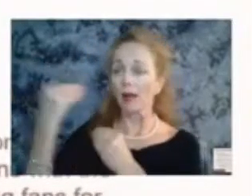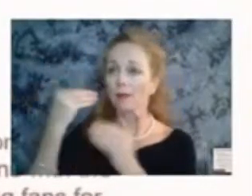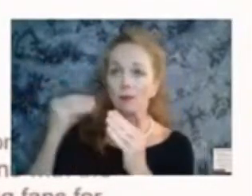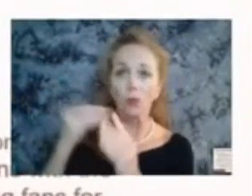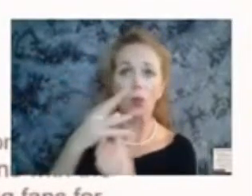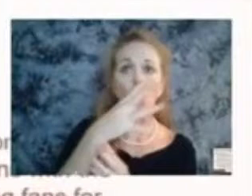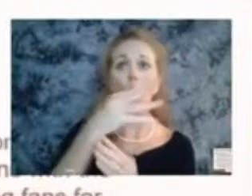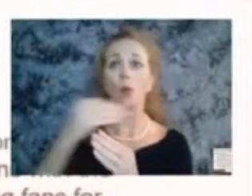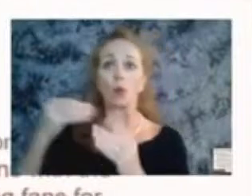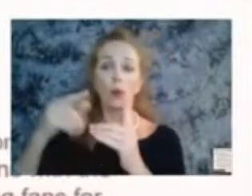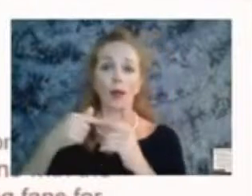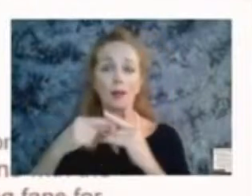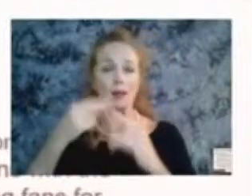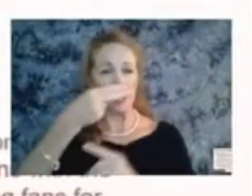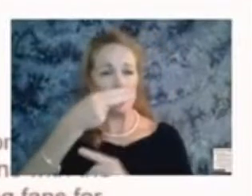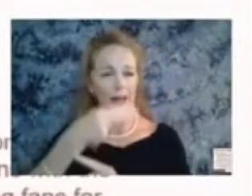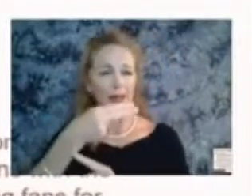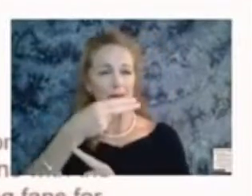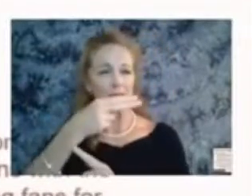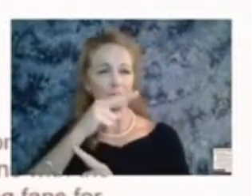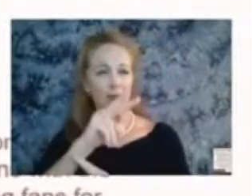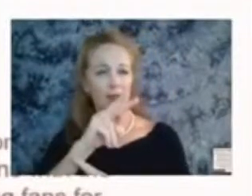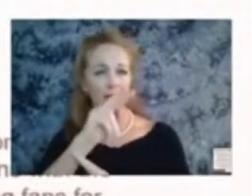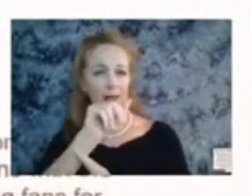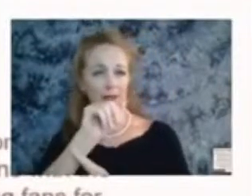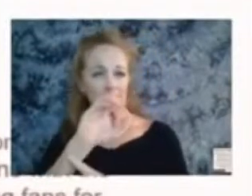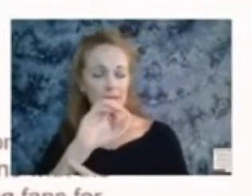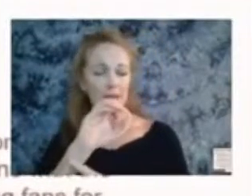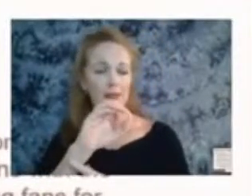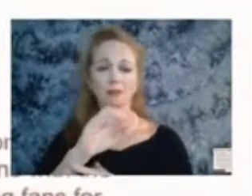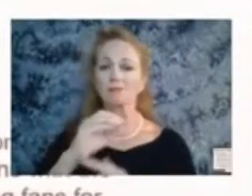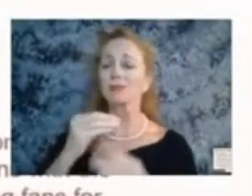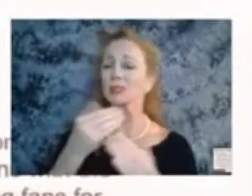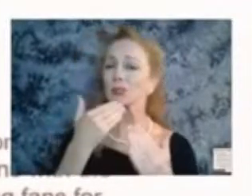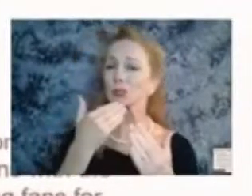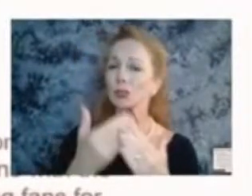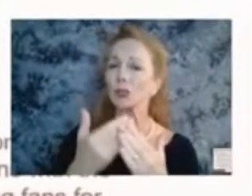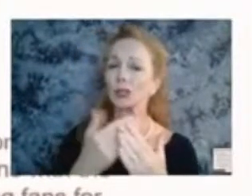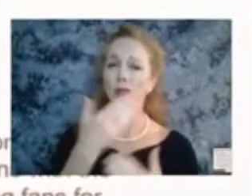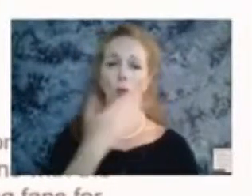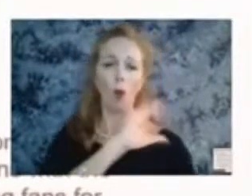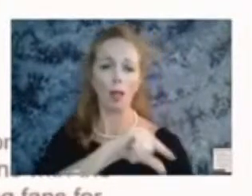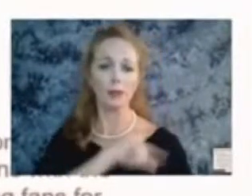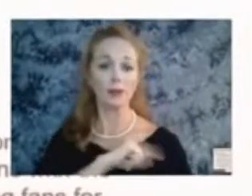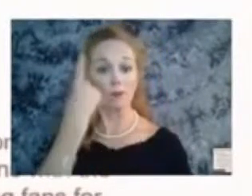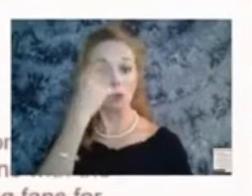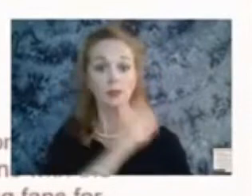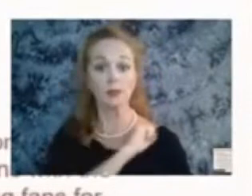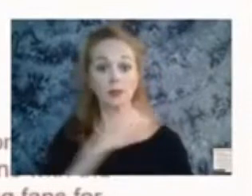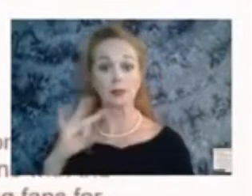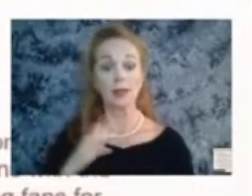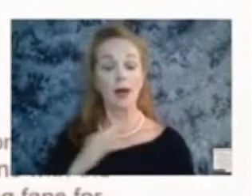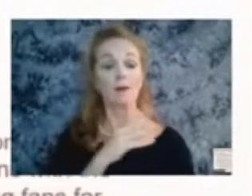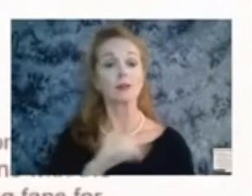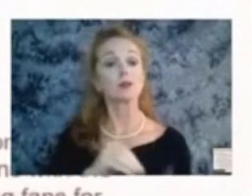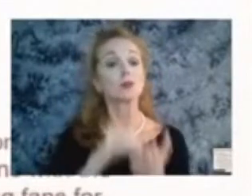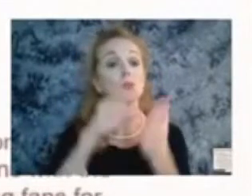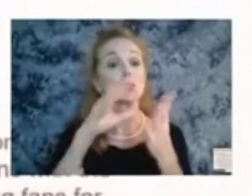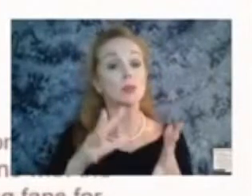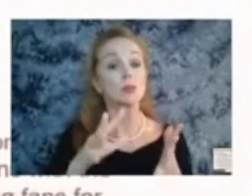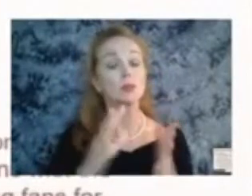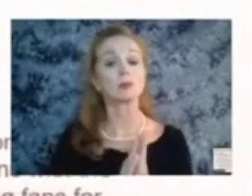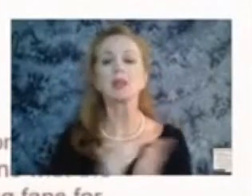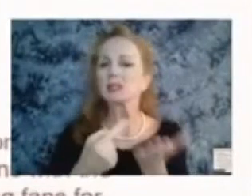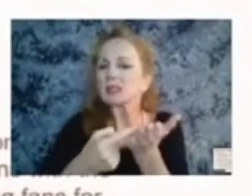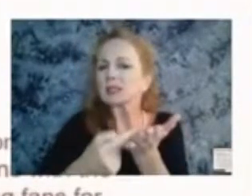buildings are of quality for our staff and our students. So let me talk to you a little bit about what we have